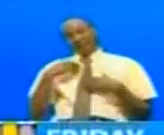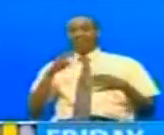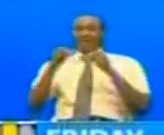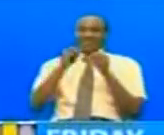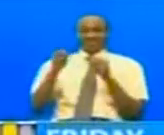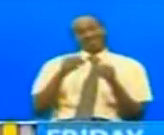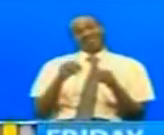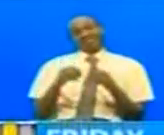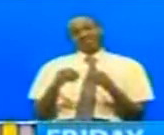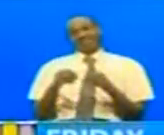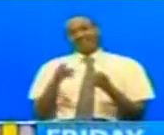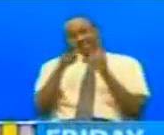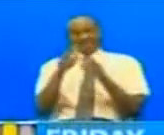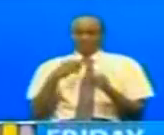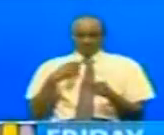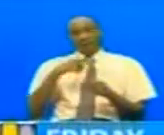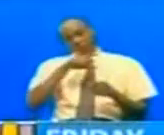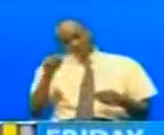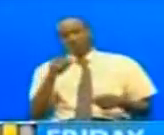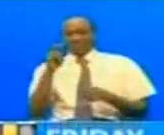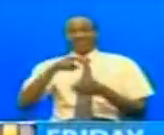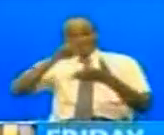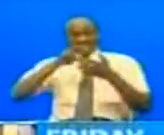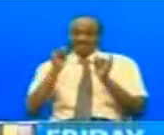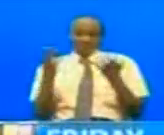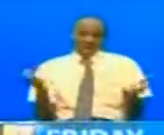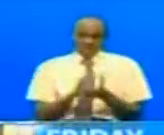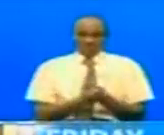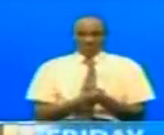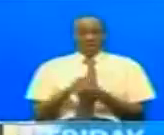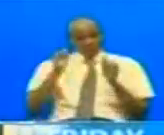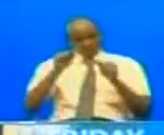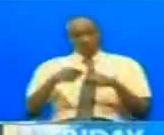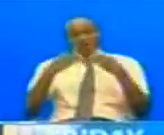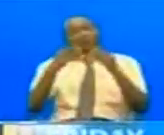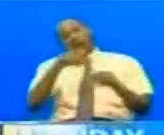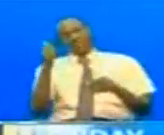can employ you. Come on, let's go and see if you can read the news. Let's see if we can get you another job.